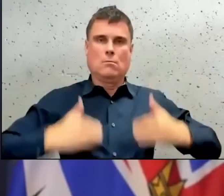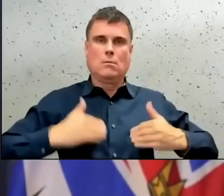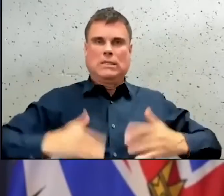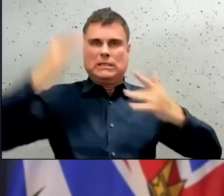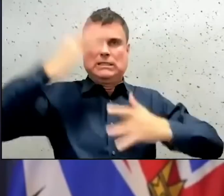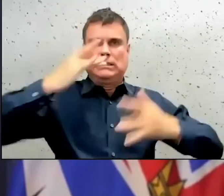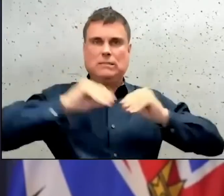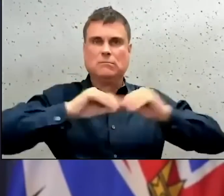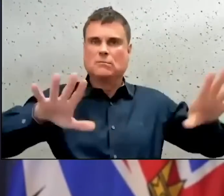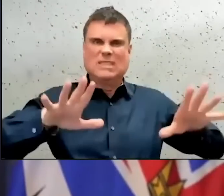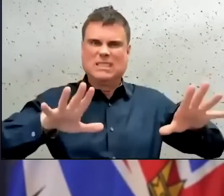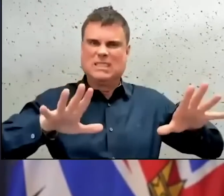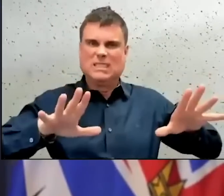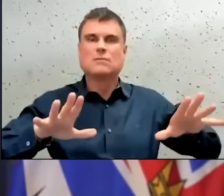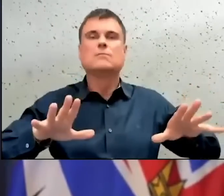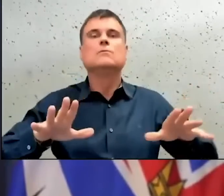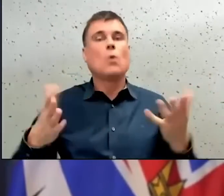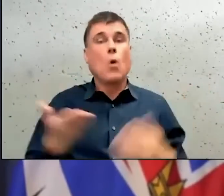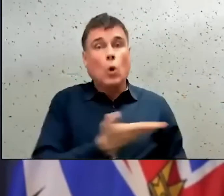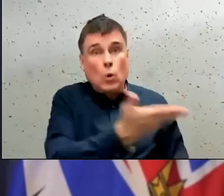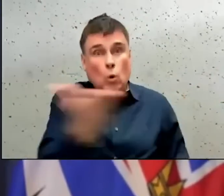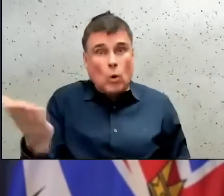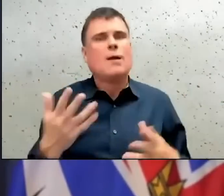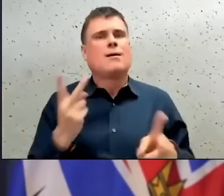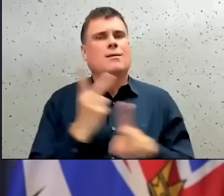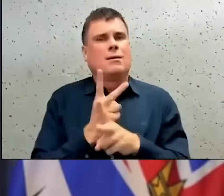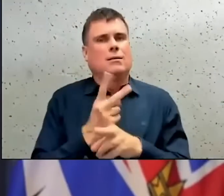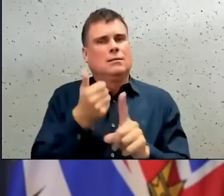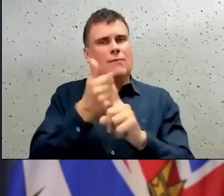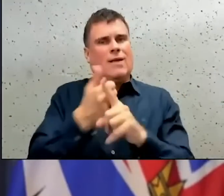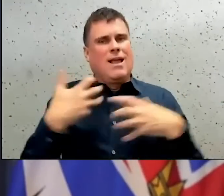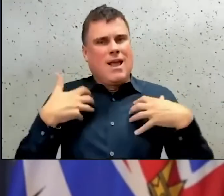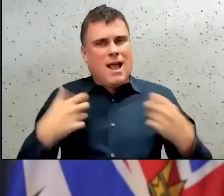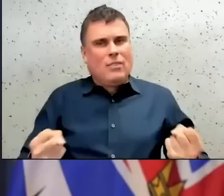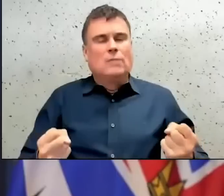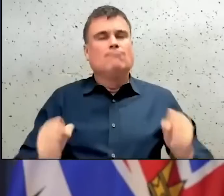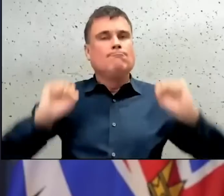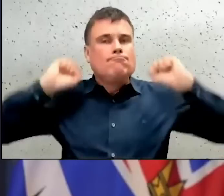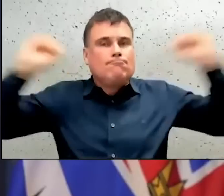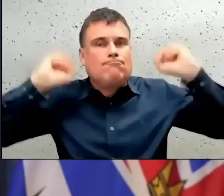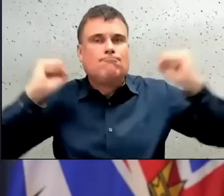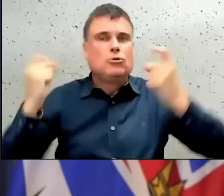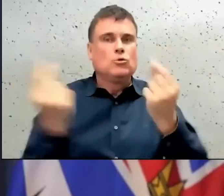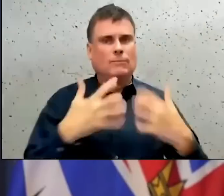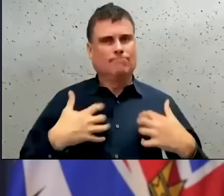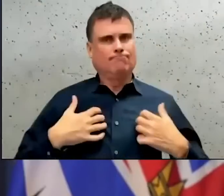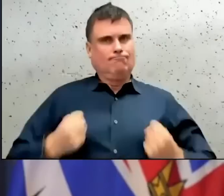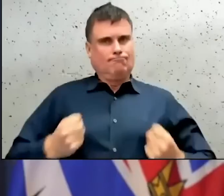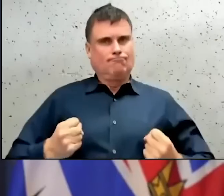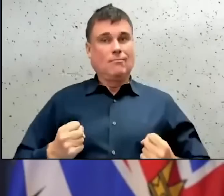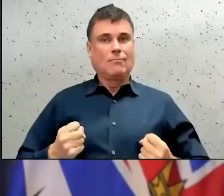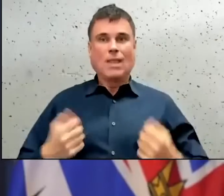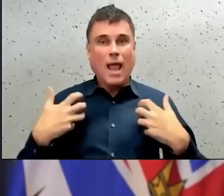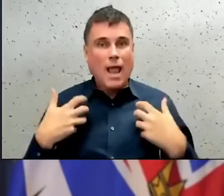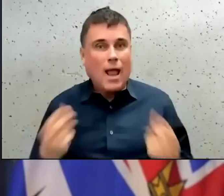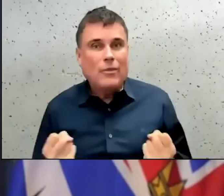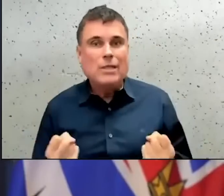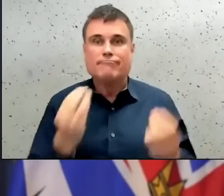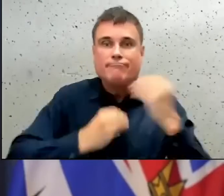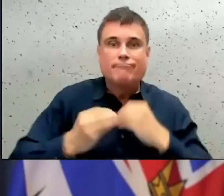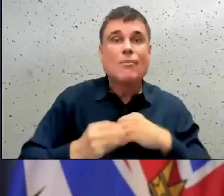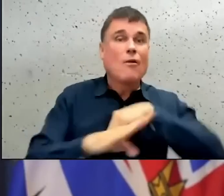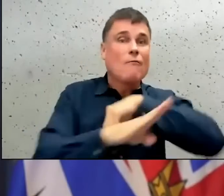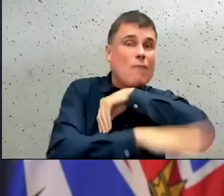healthy and to stay fit throughout this winter, coming fall, winter, and spring. It's